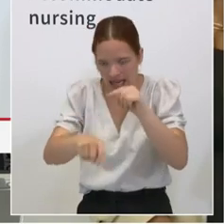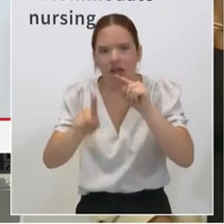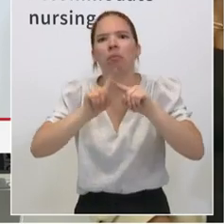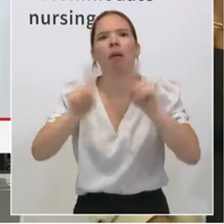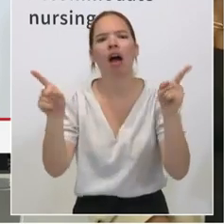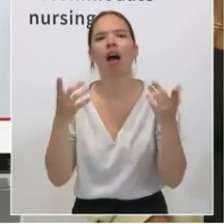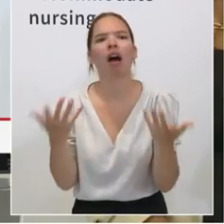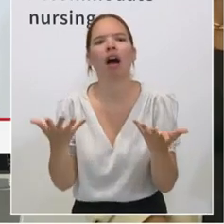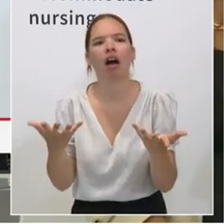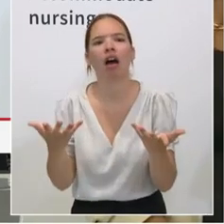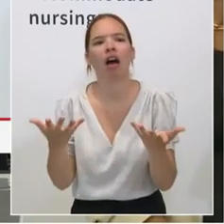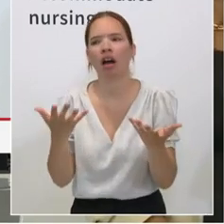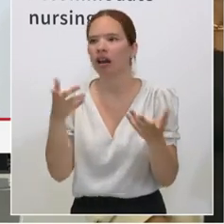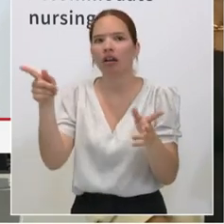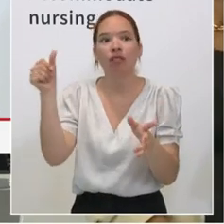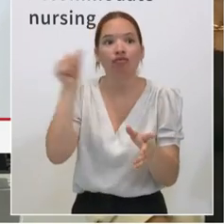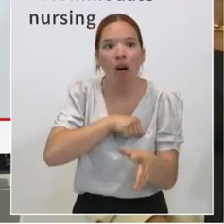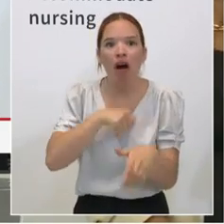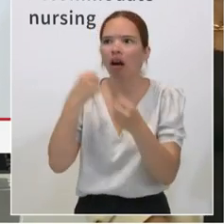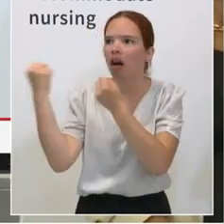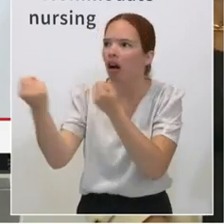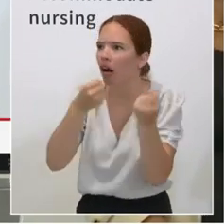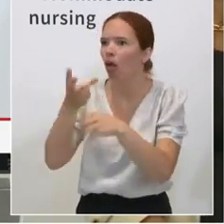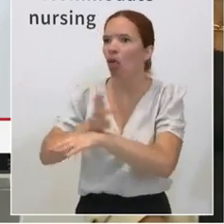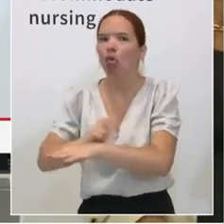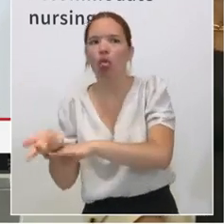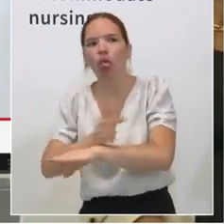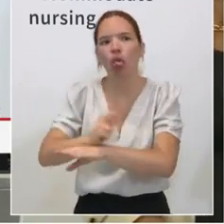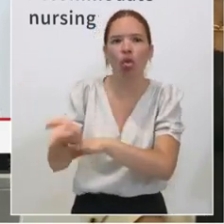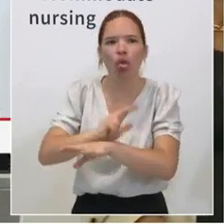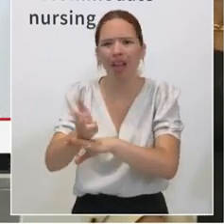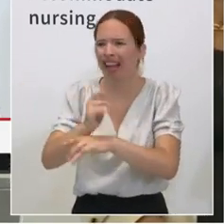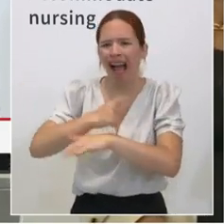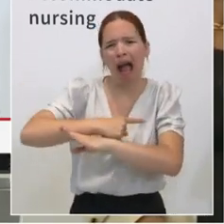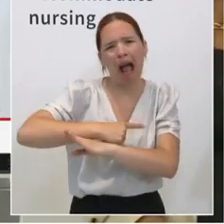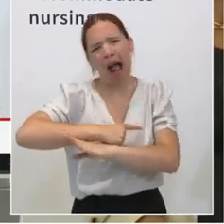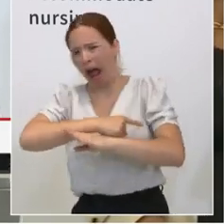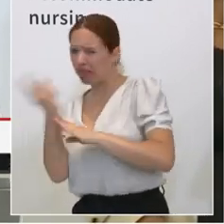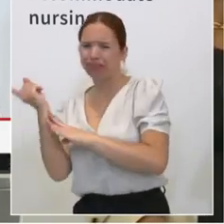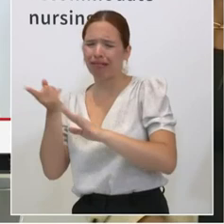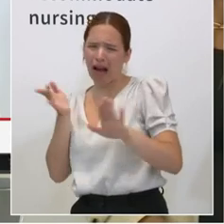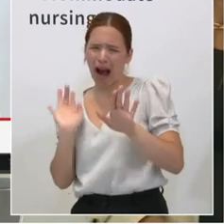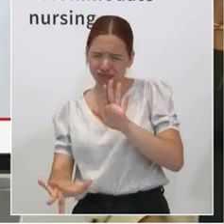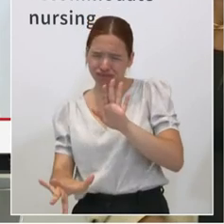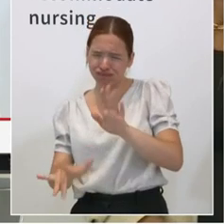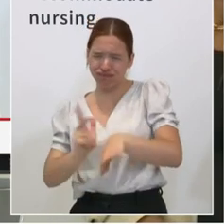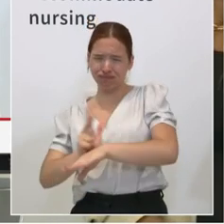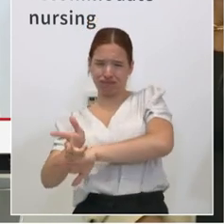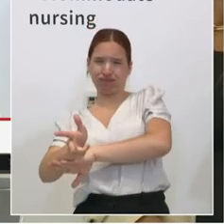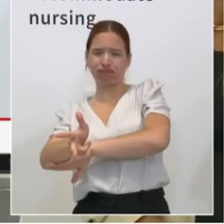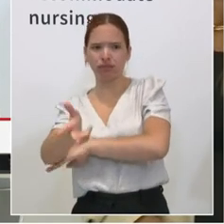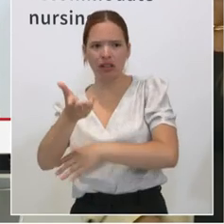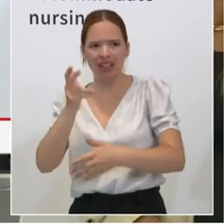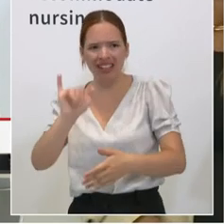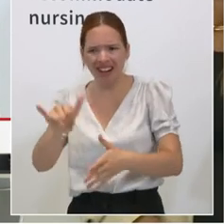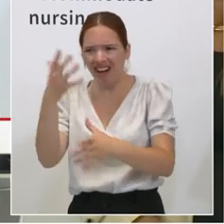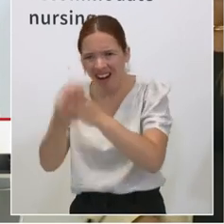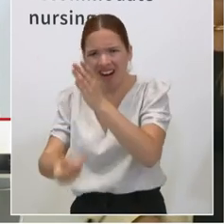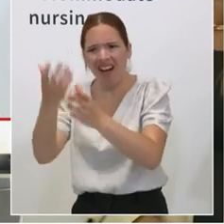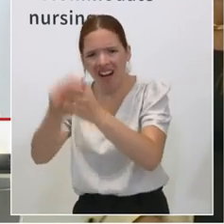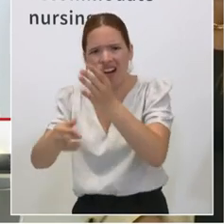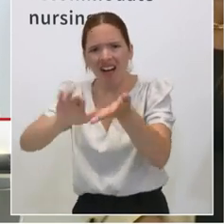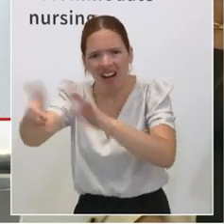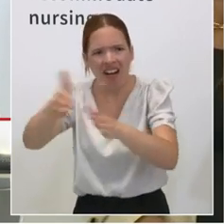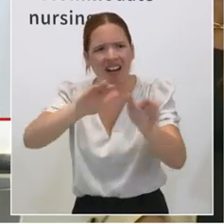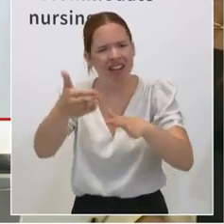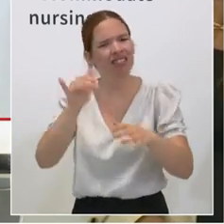an hour and caused the deaths of 3 people. That's what I know. And so She should have had a driver's license that night? she shouldn't have been running